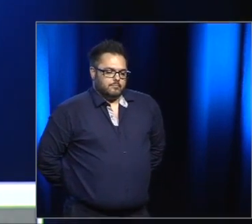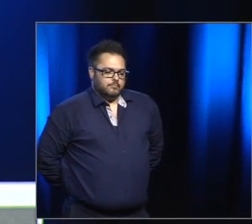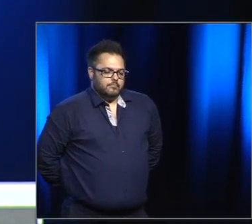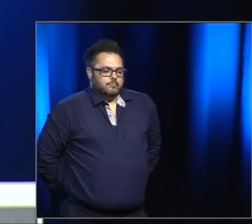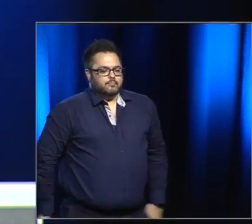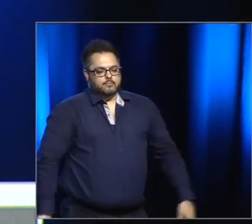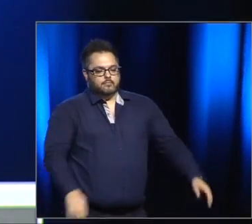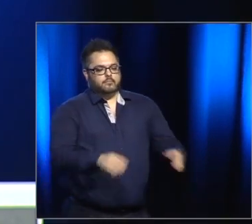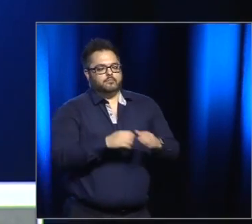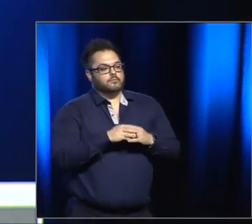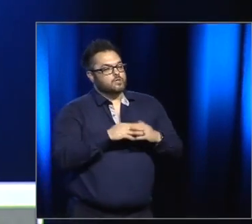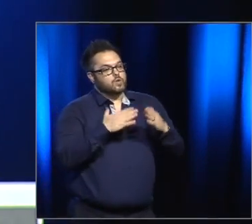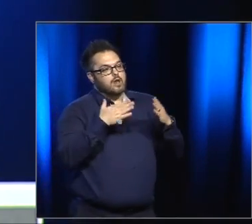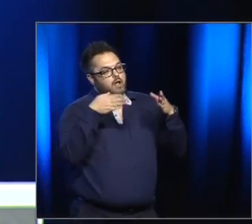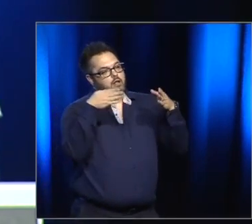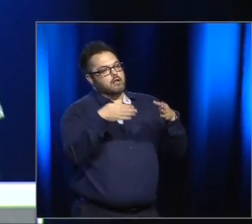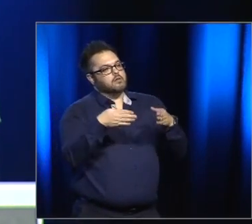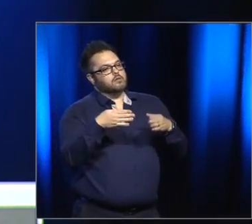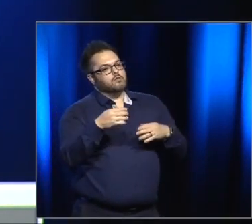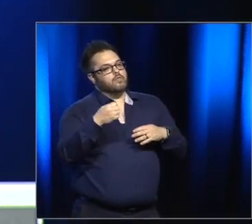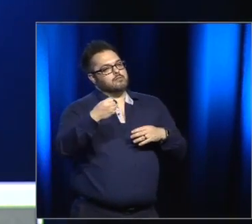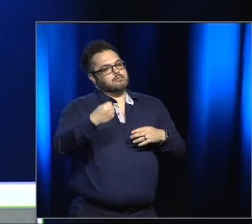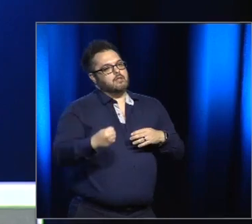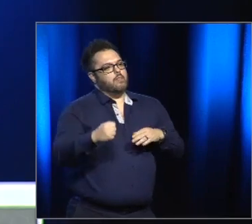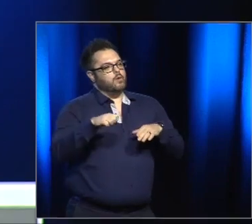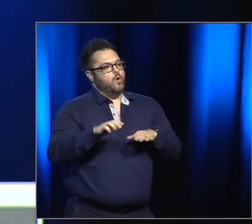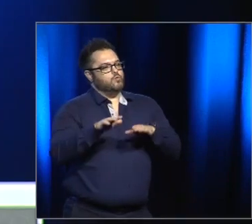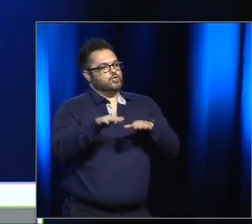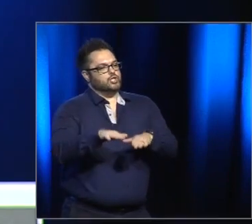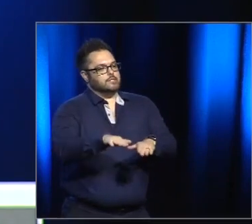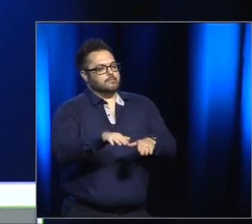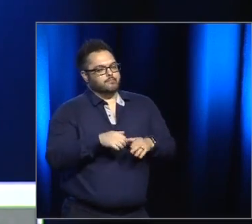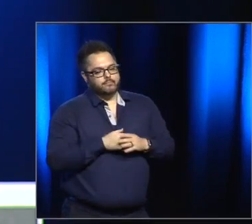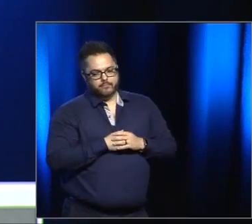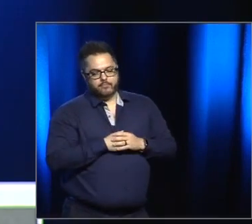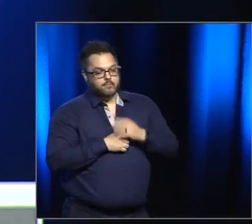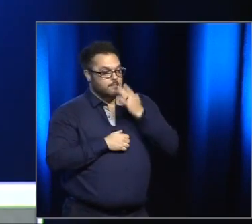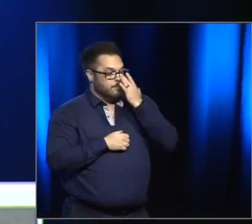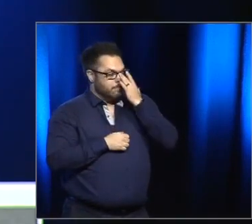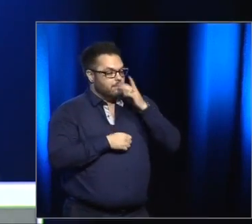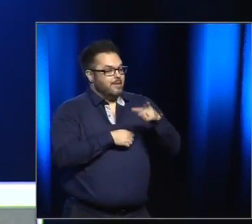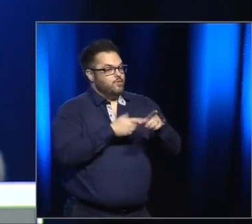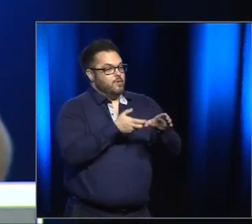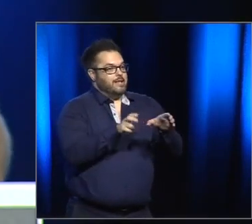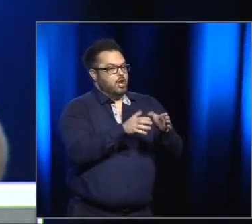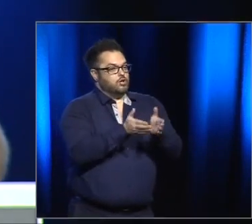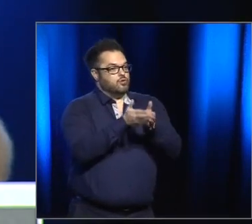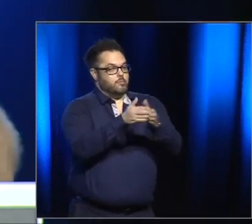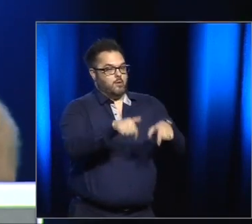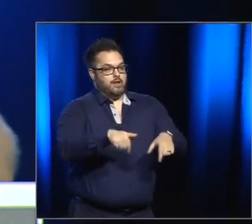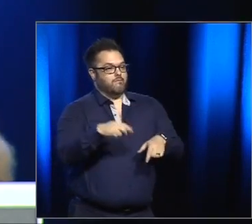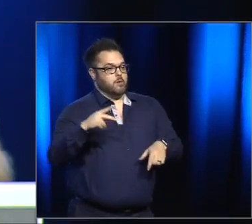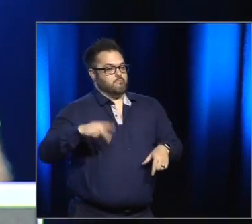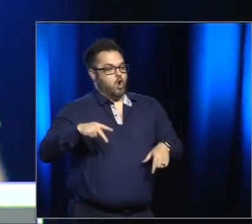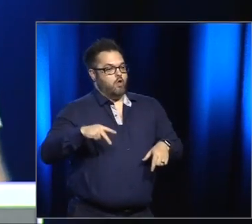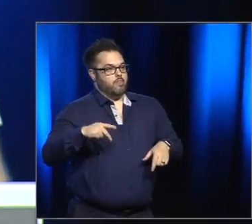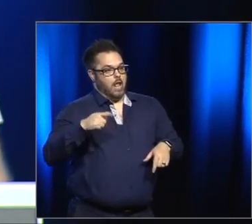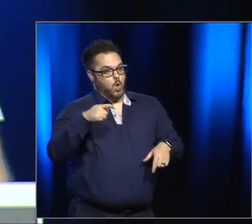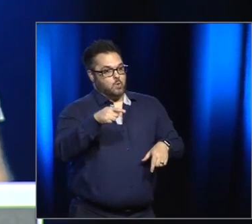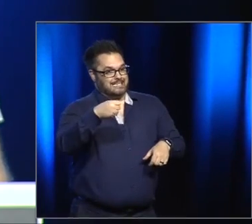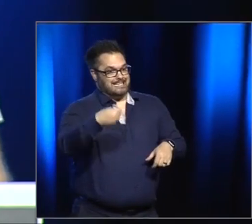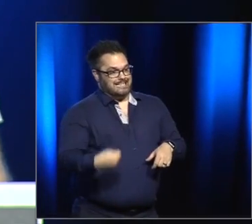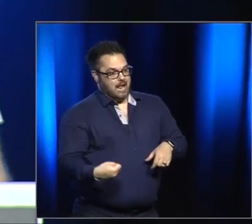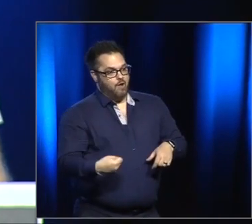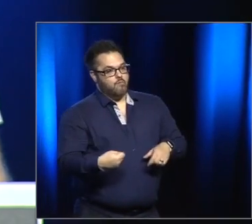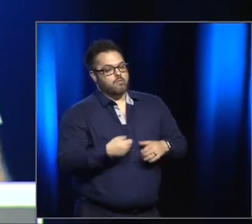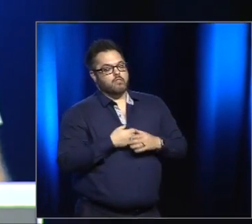We're going to move our focus to the Southern Ocean. So if you were to jump on a boat here in Perth and point it south and